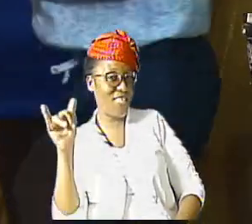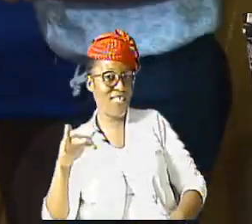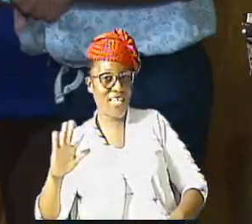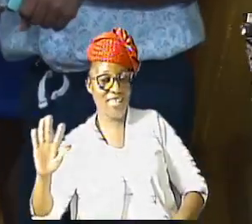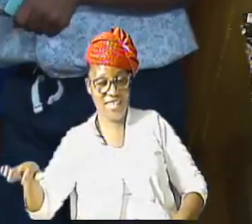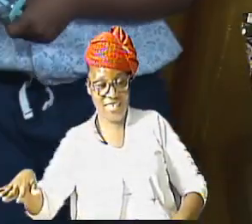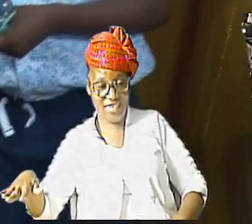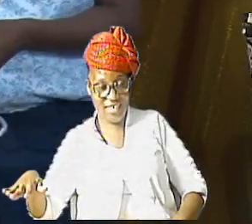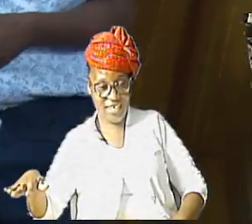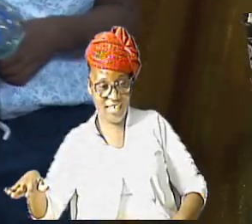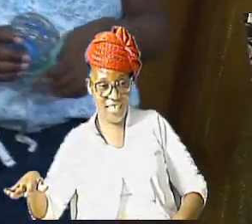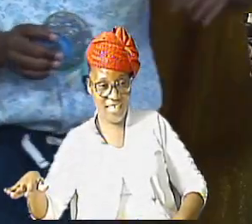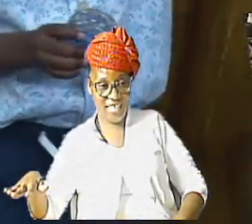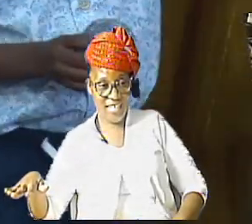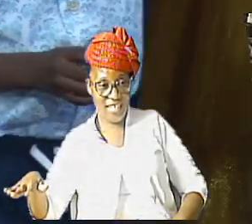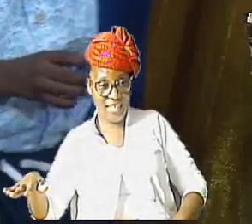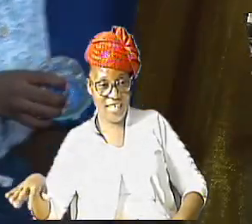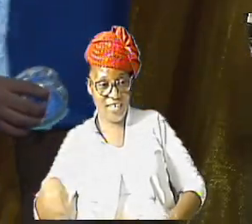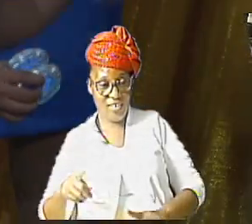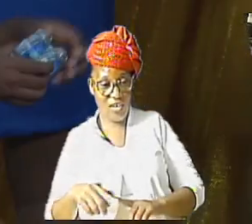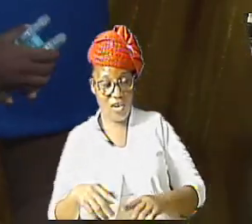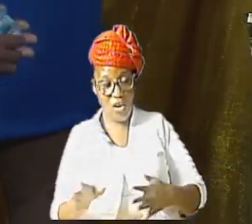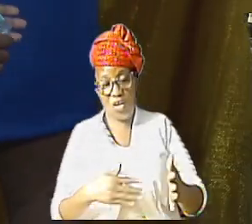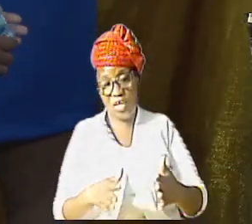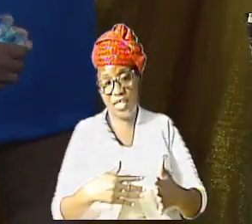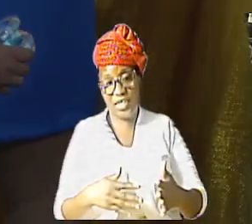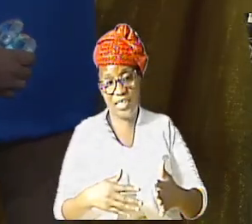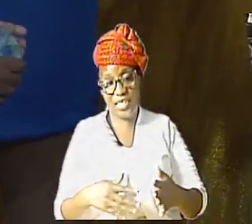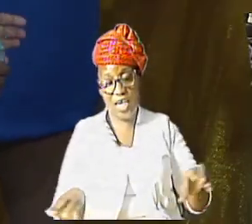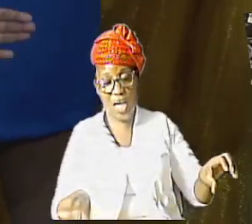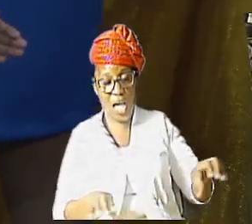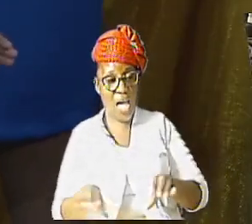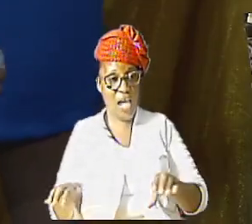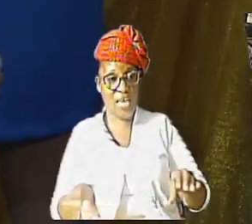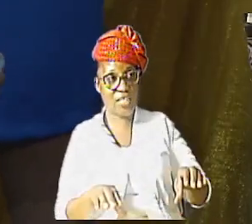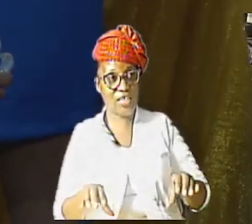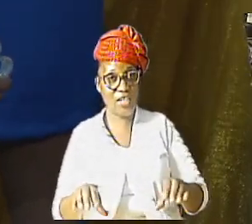I am going to sing an action song that says,